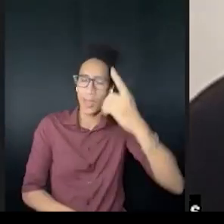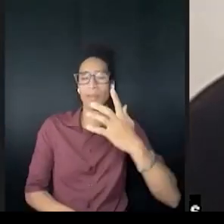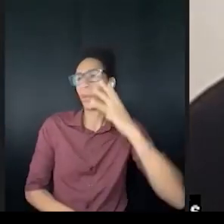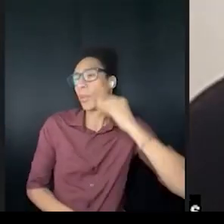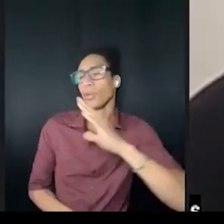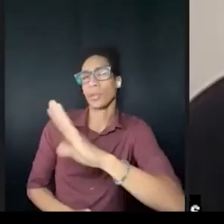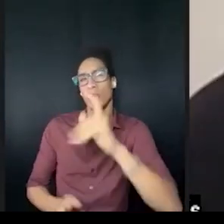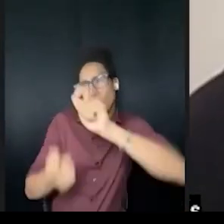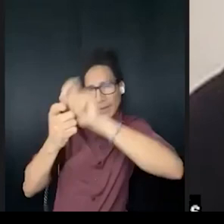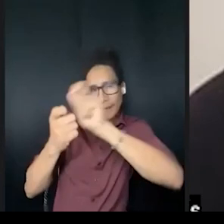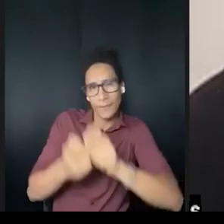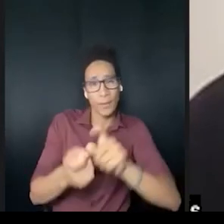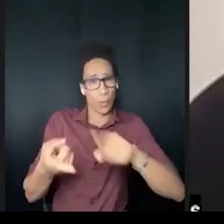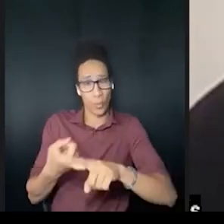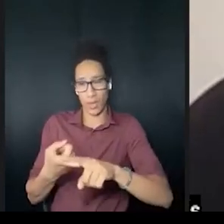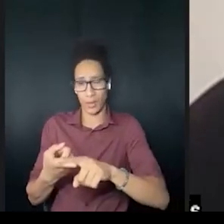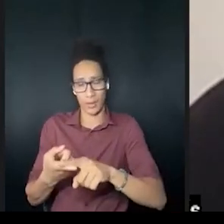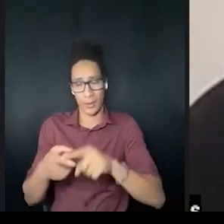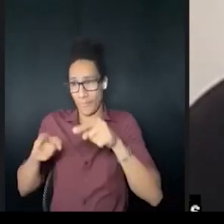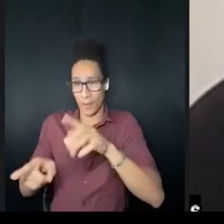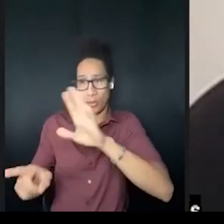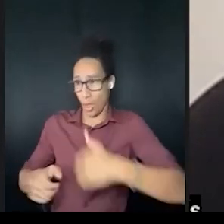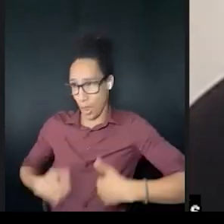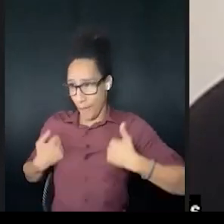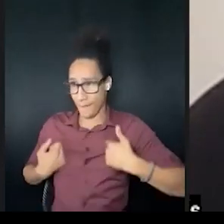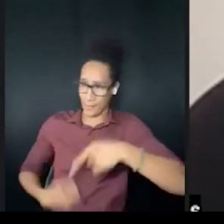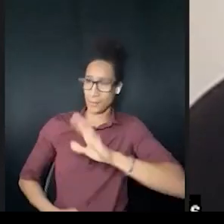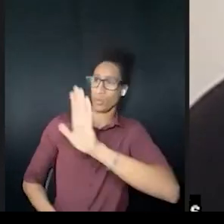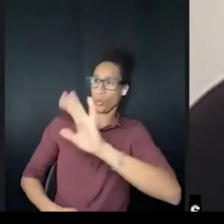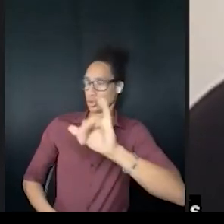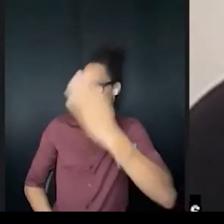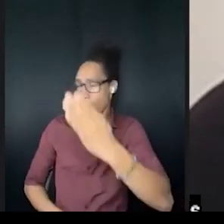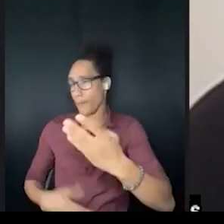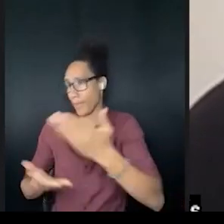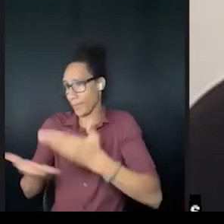this, when this is your life or this is your job, and the things that you see,